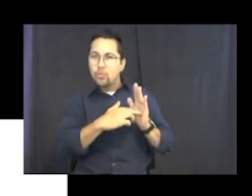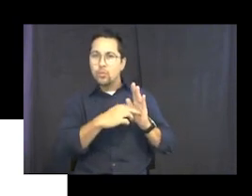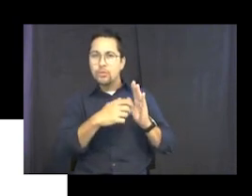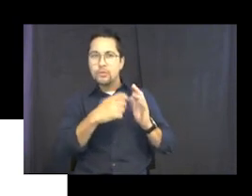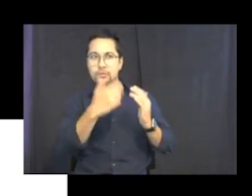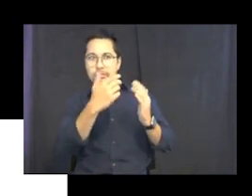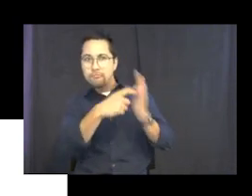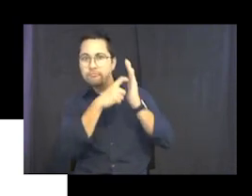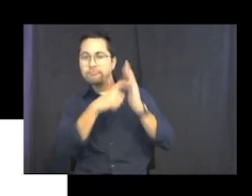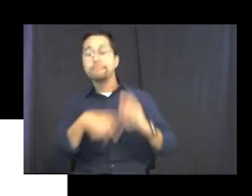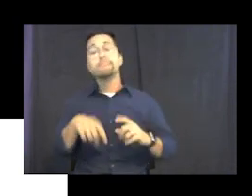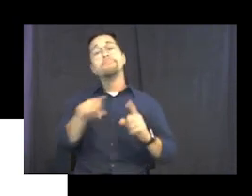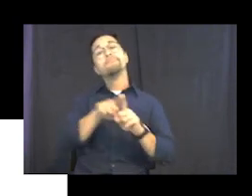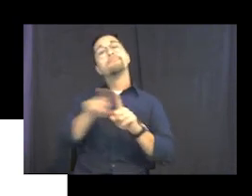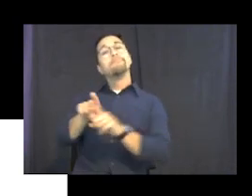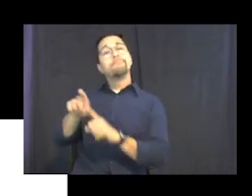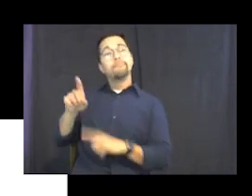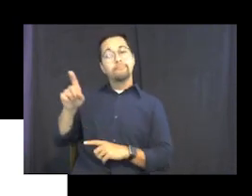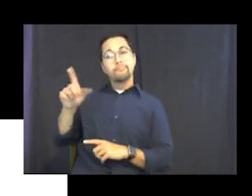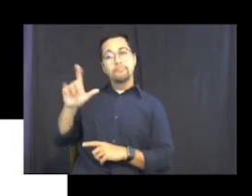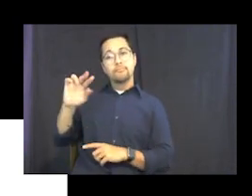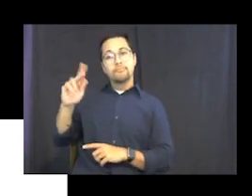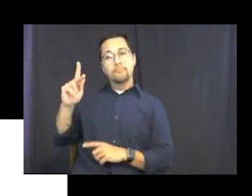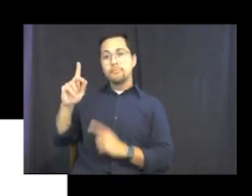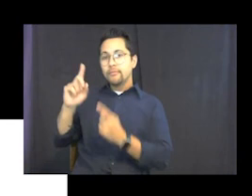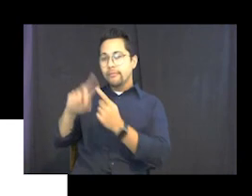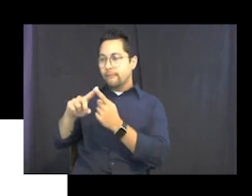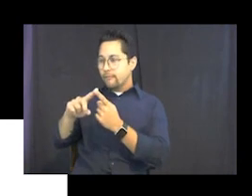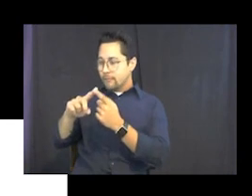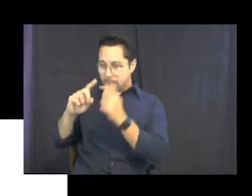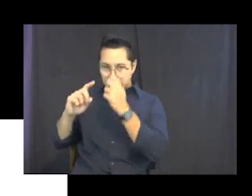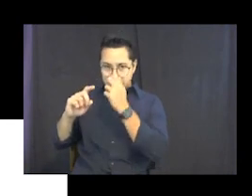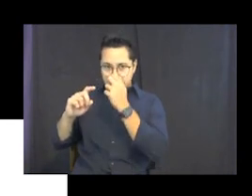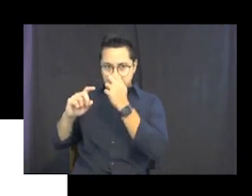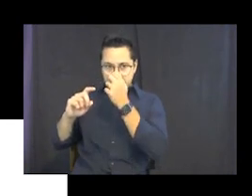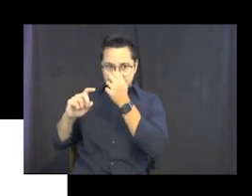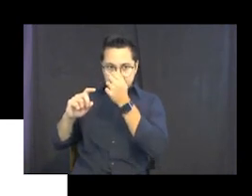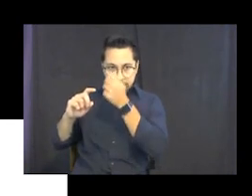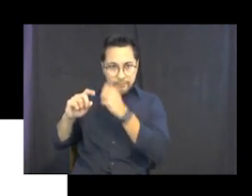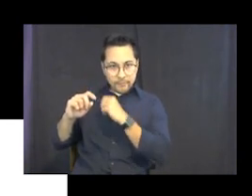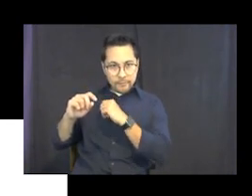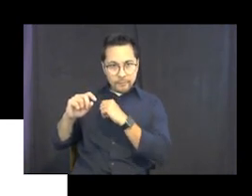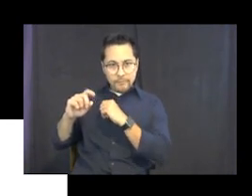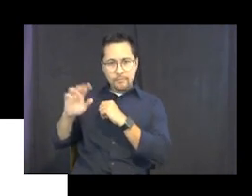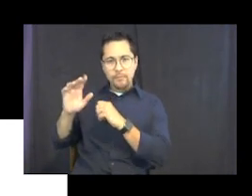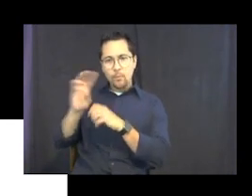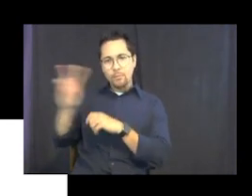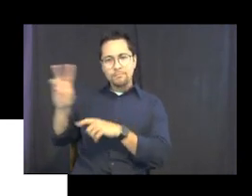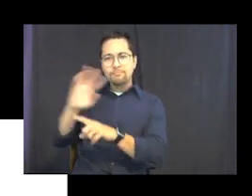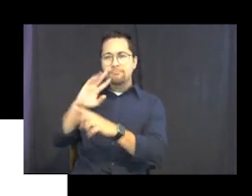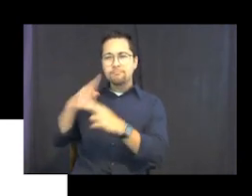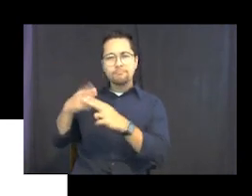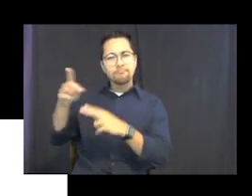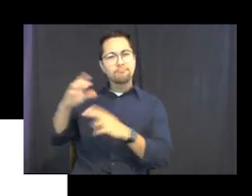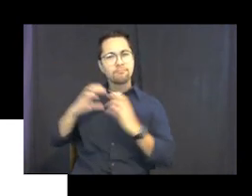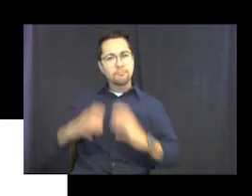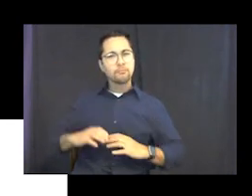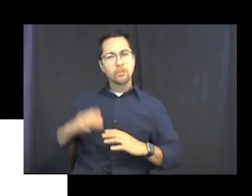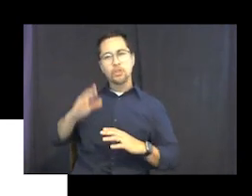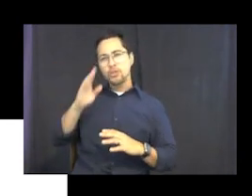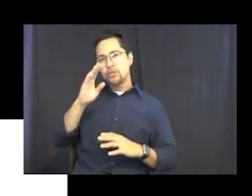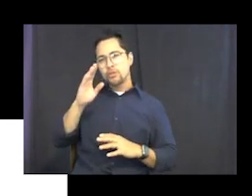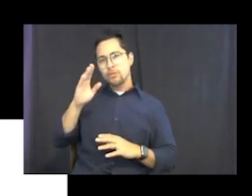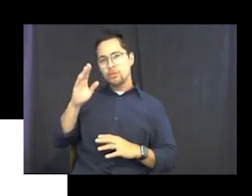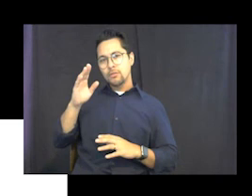also included the link to the part of the APD website that talks about the Consumer Directed Care